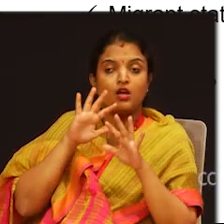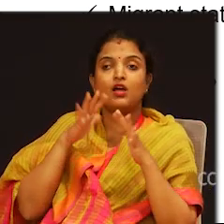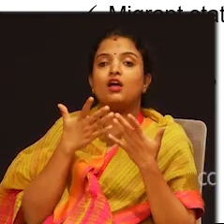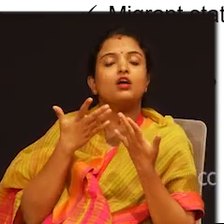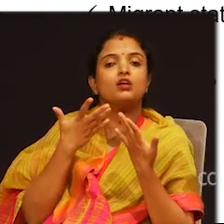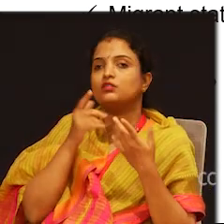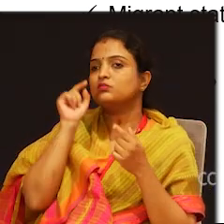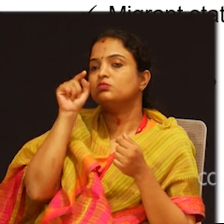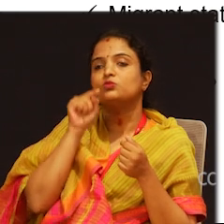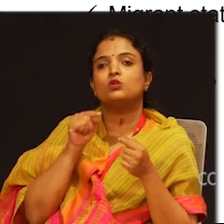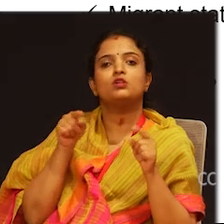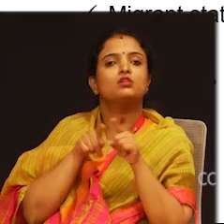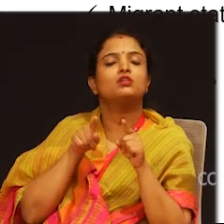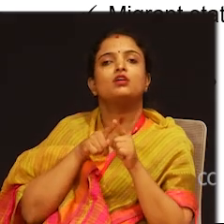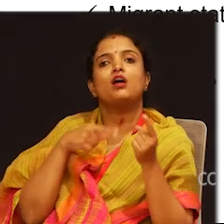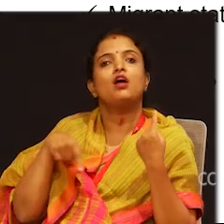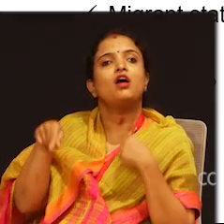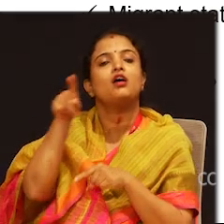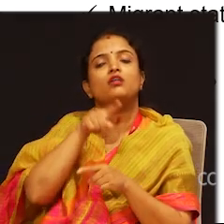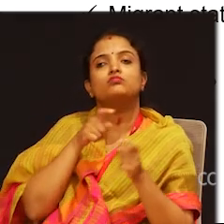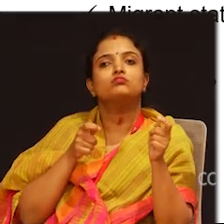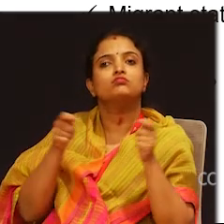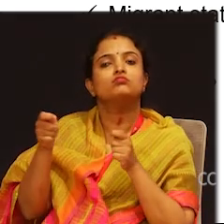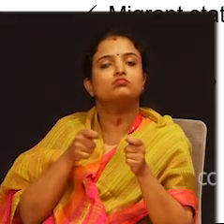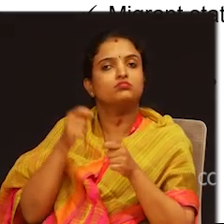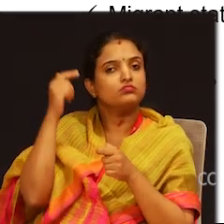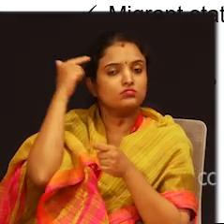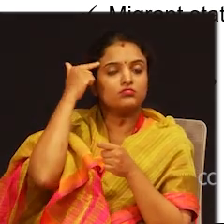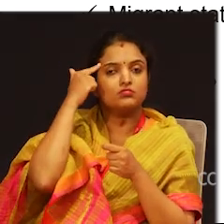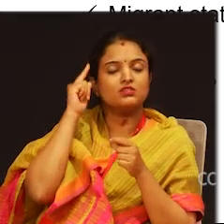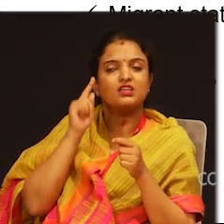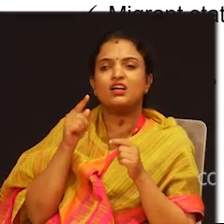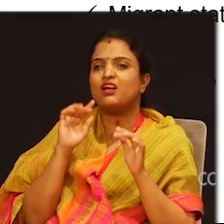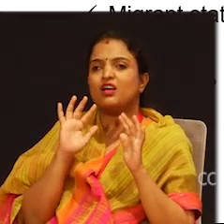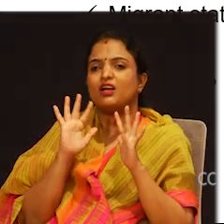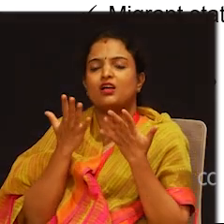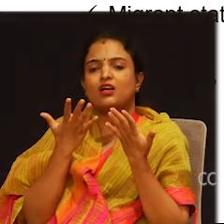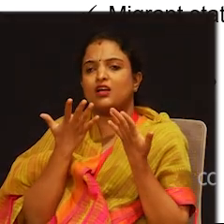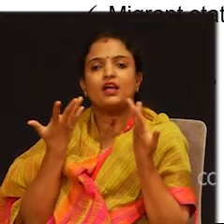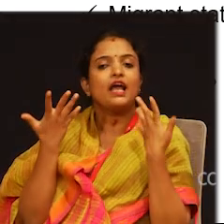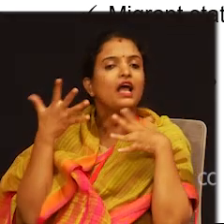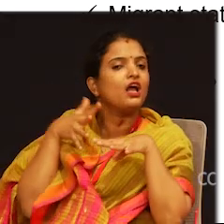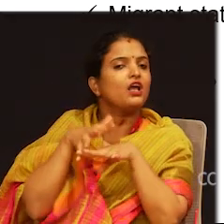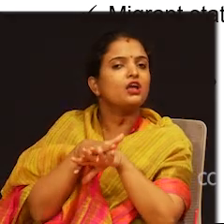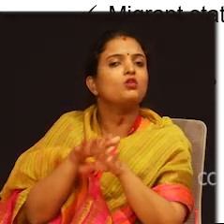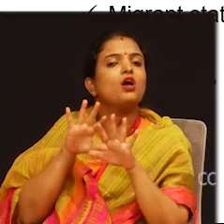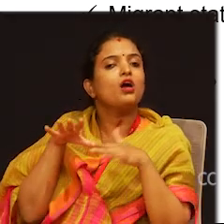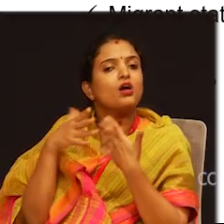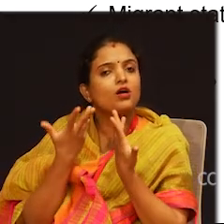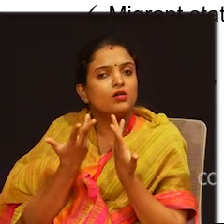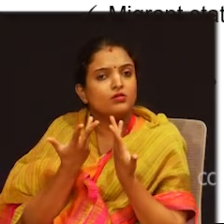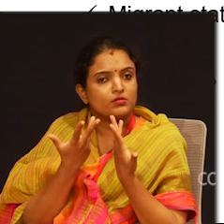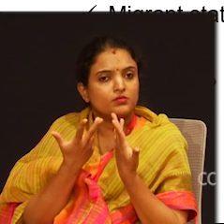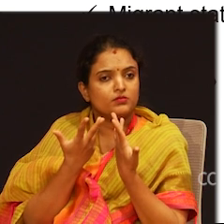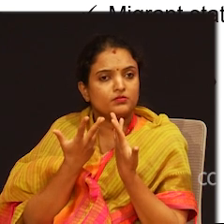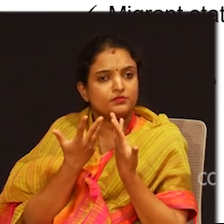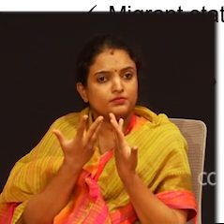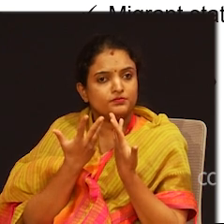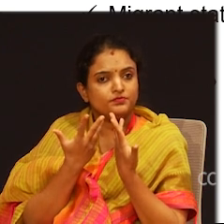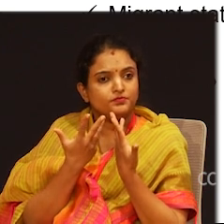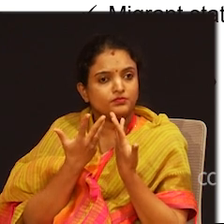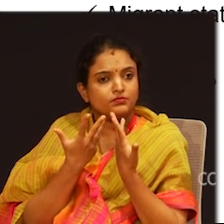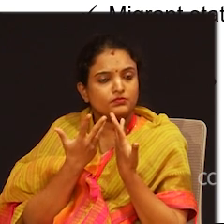These are questions that I say are part of the nuance of inclusion and